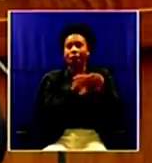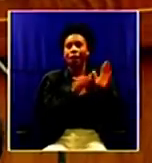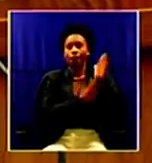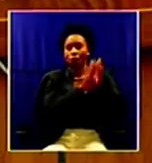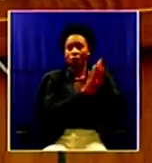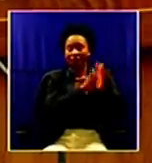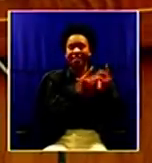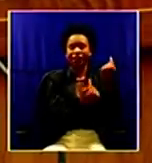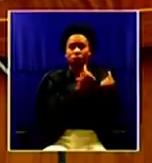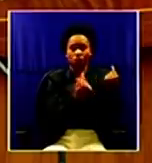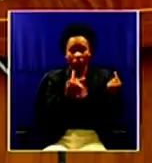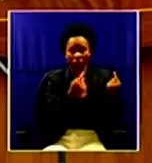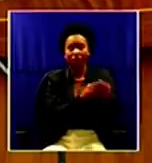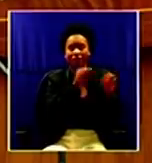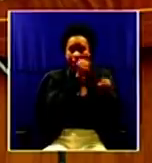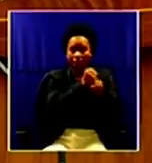complex financial arrangements.